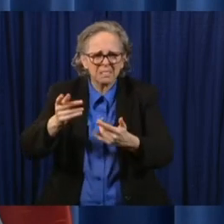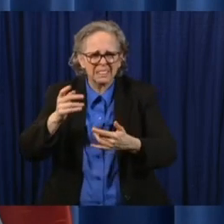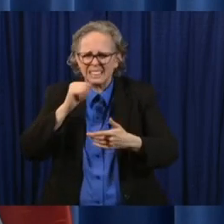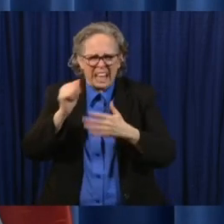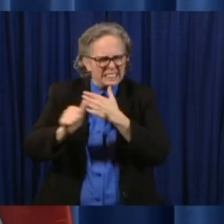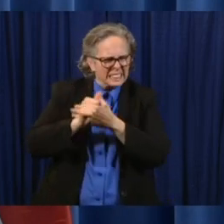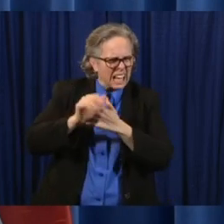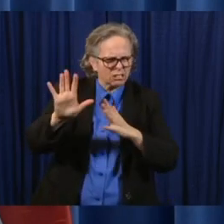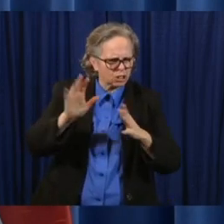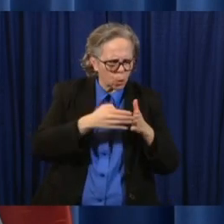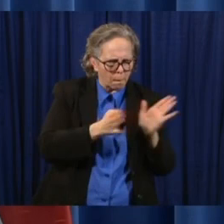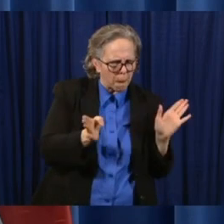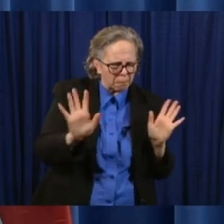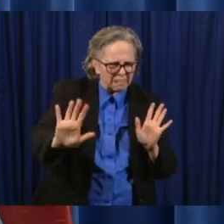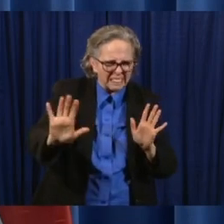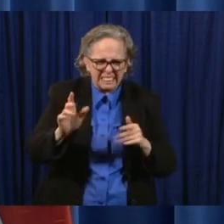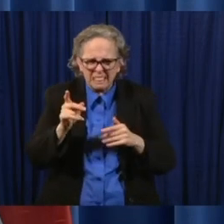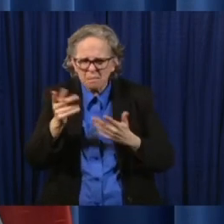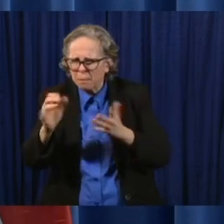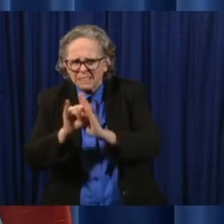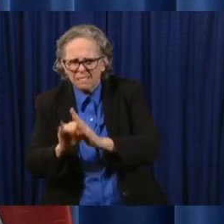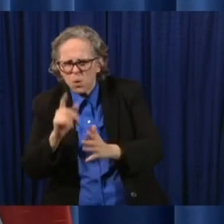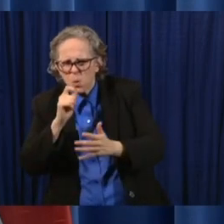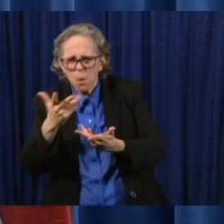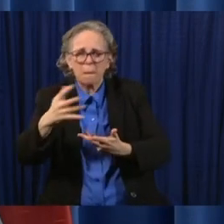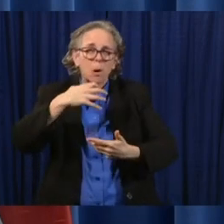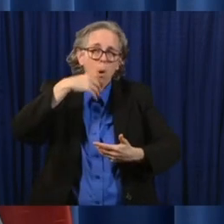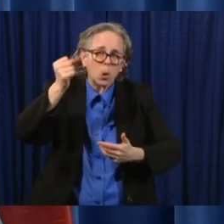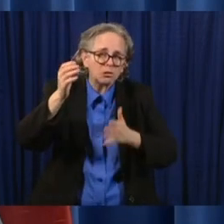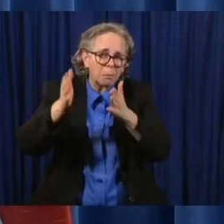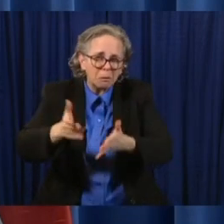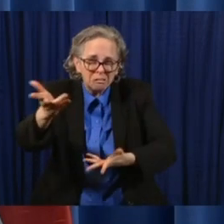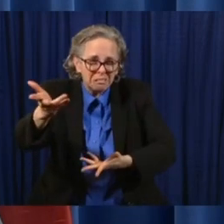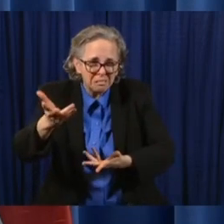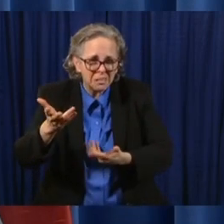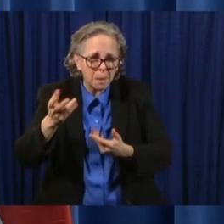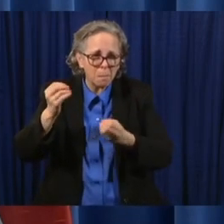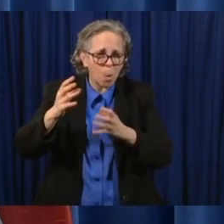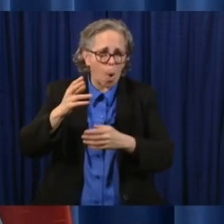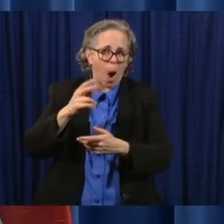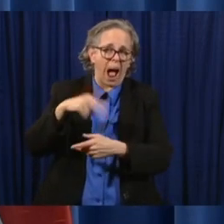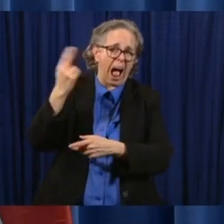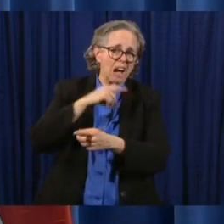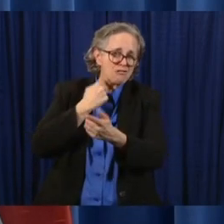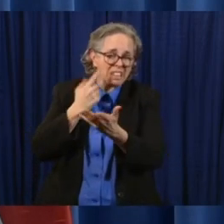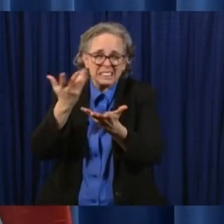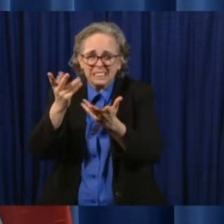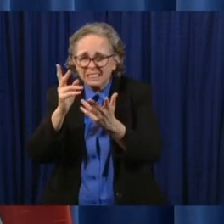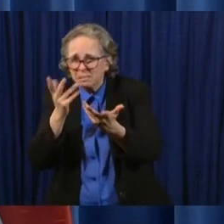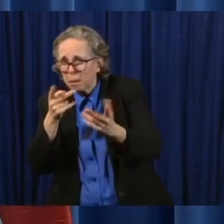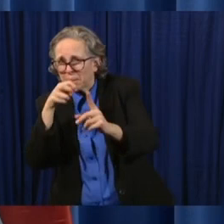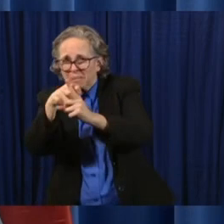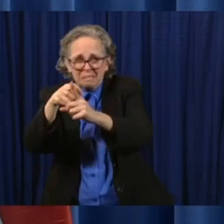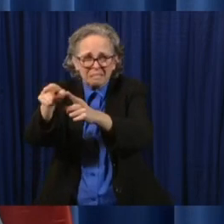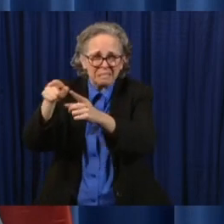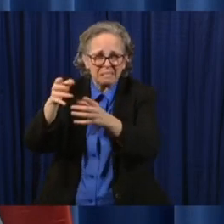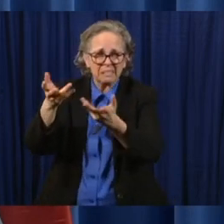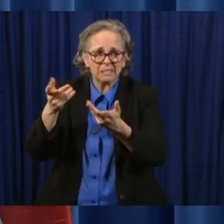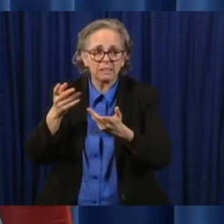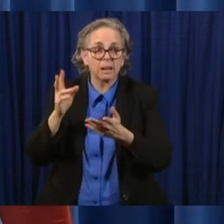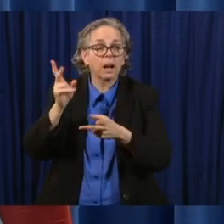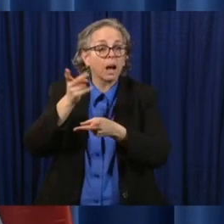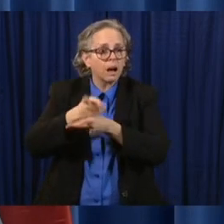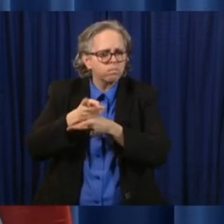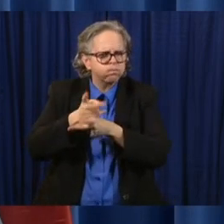public, who might be older, who might be more at risk. And we're looking very carefully at